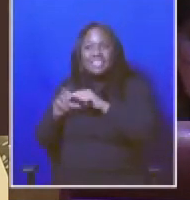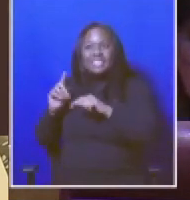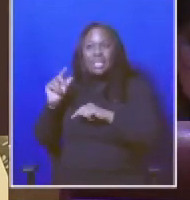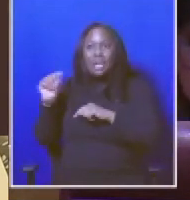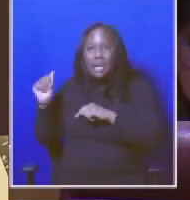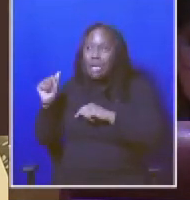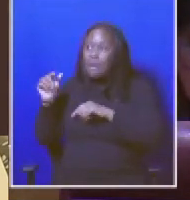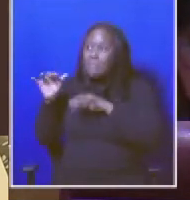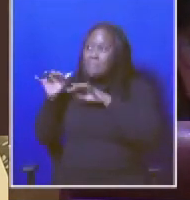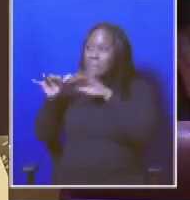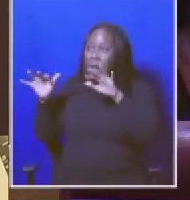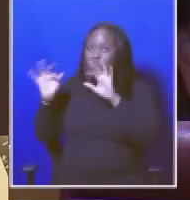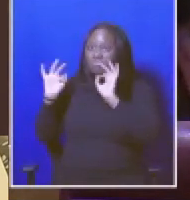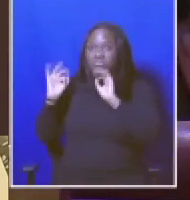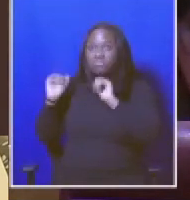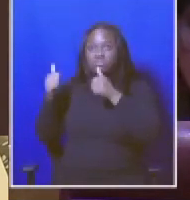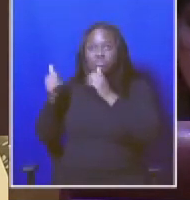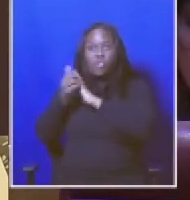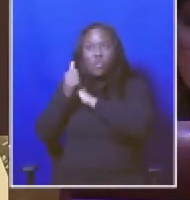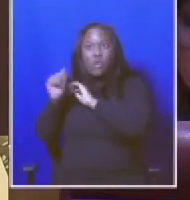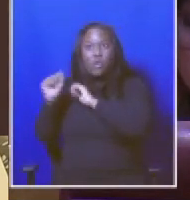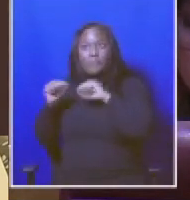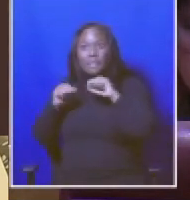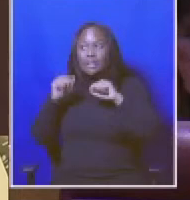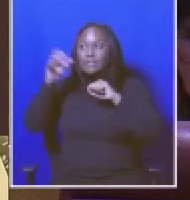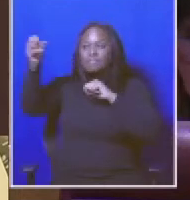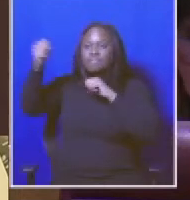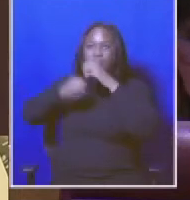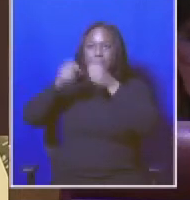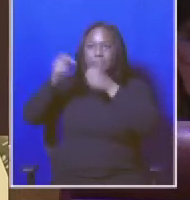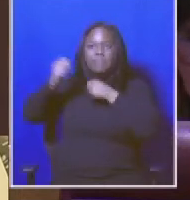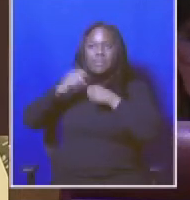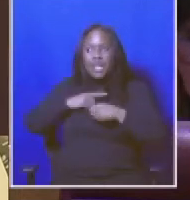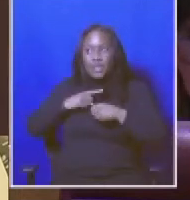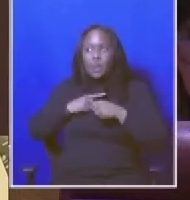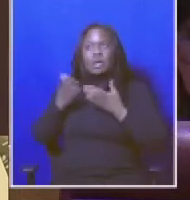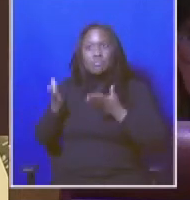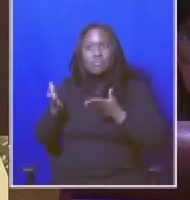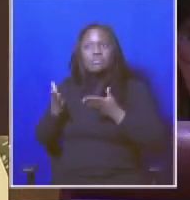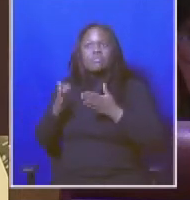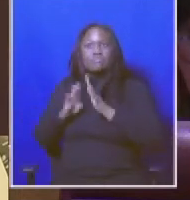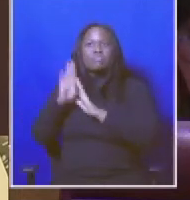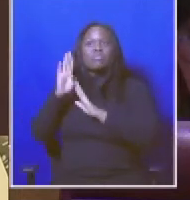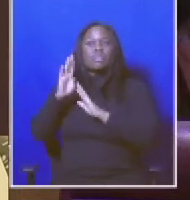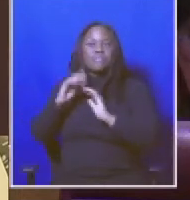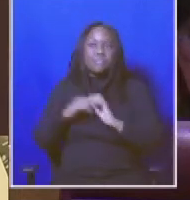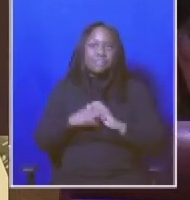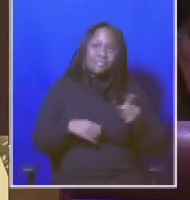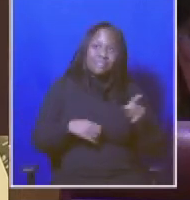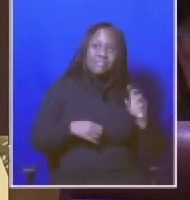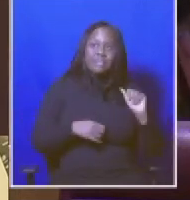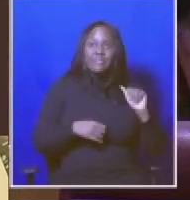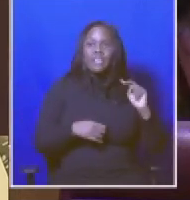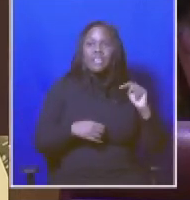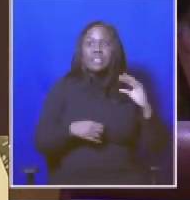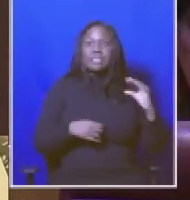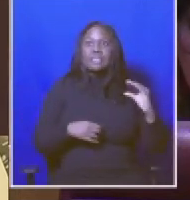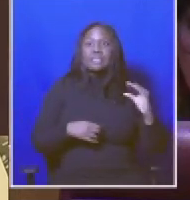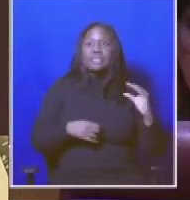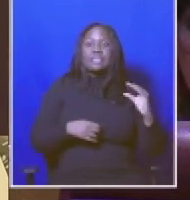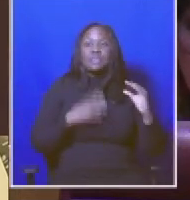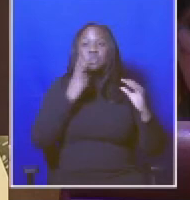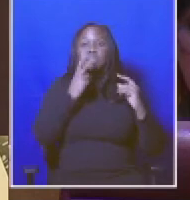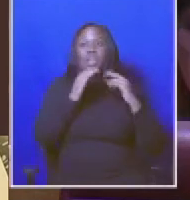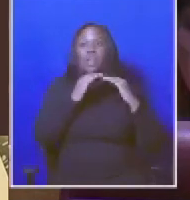competent people to run their governments, and it is reflected in most metrics. The ANC, through the deployment committee in the Tulu